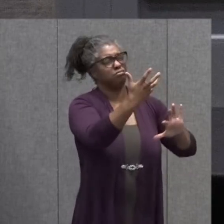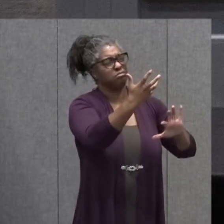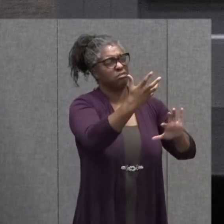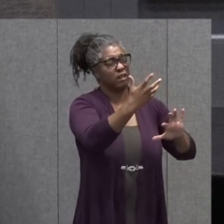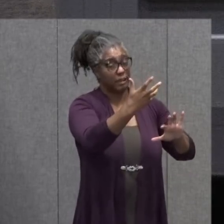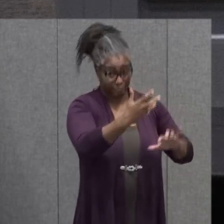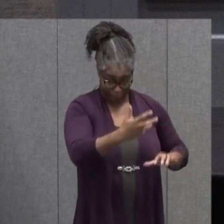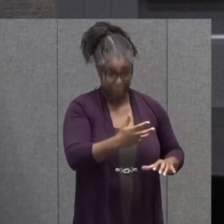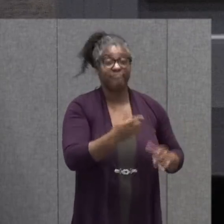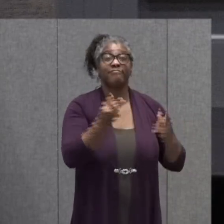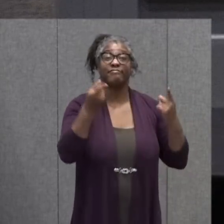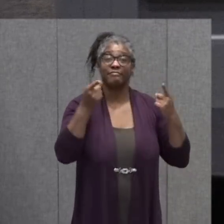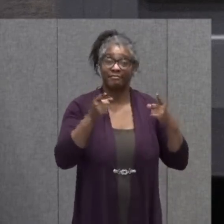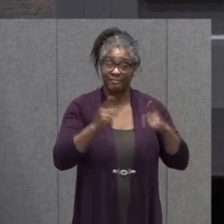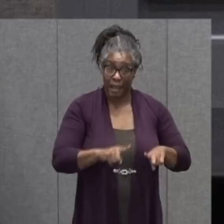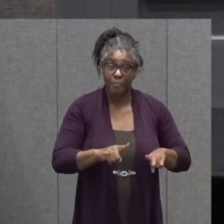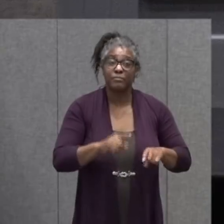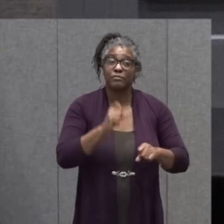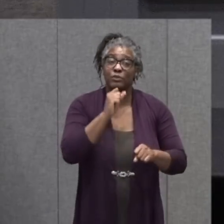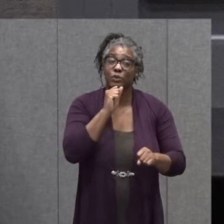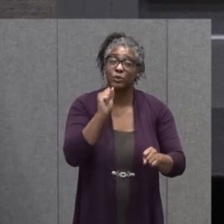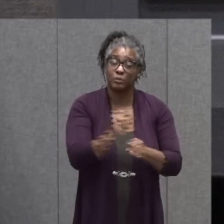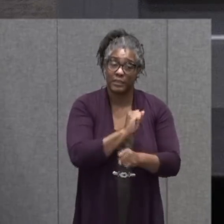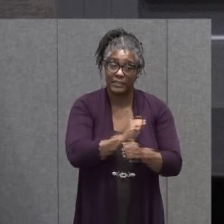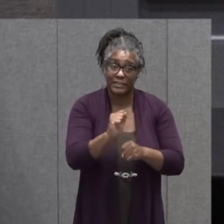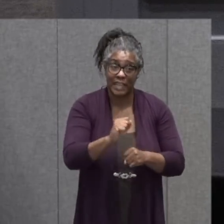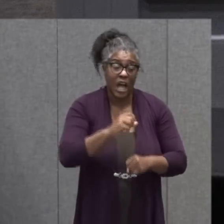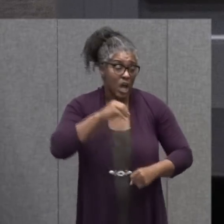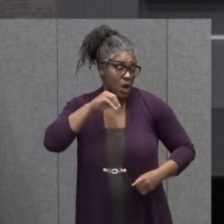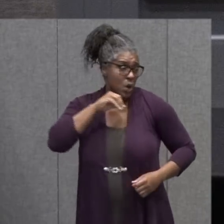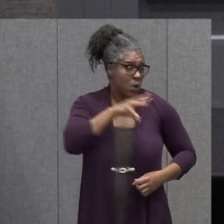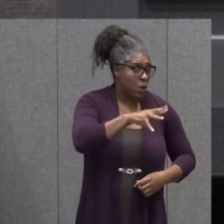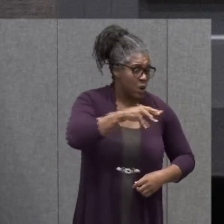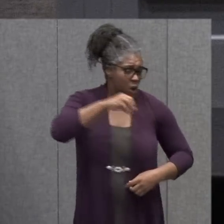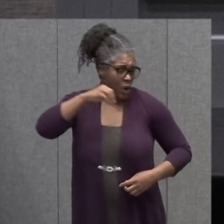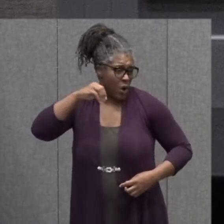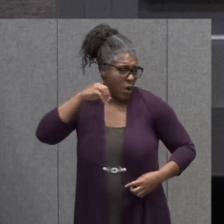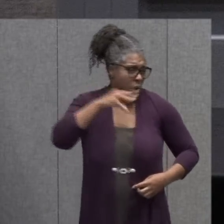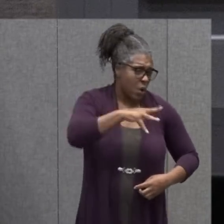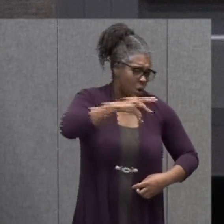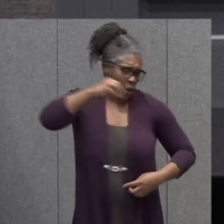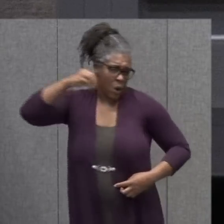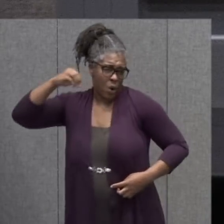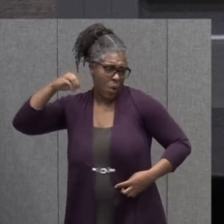did. Huff, puff, whoosh.